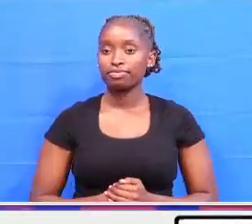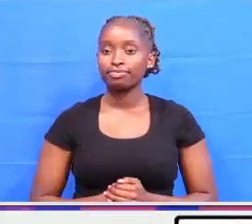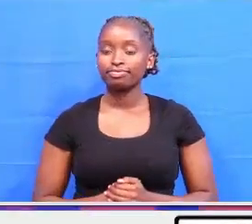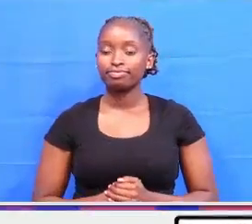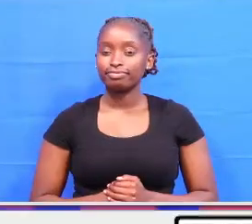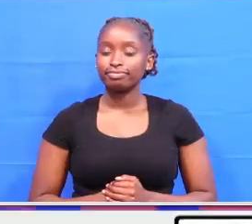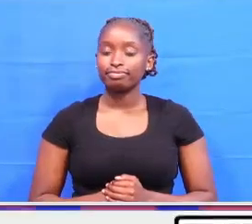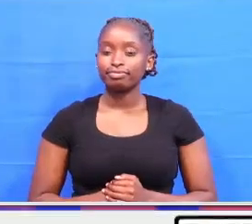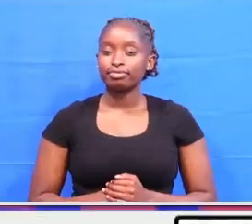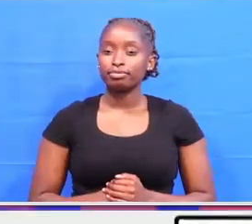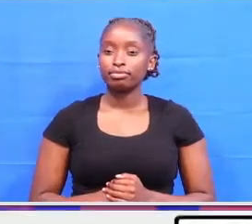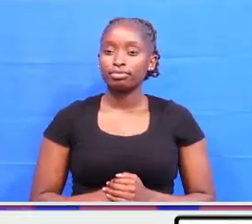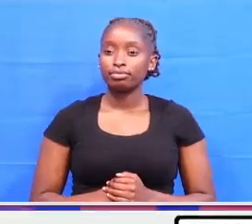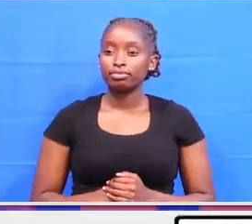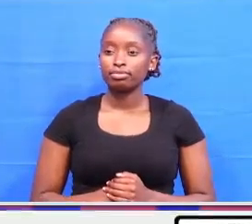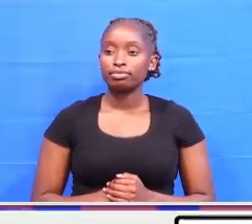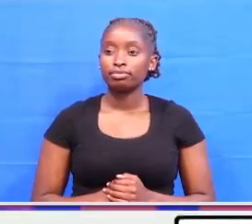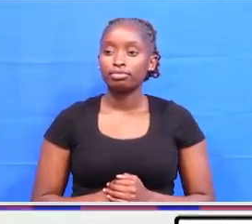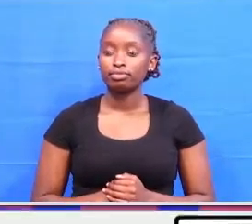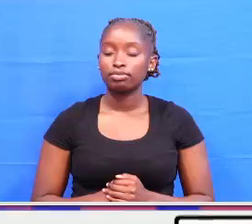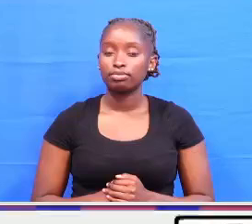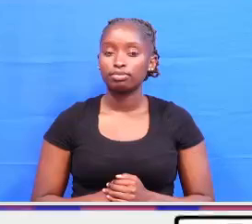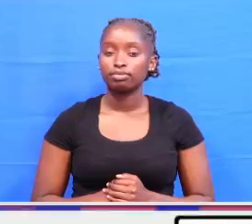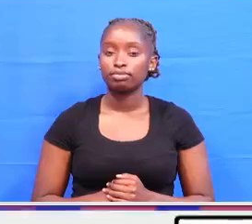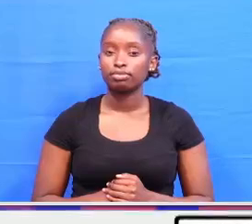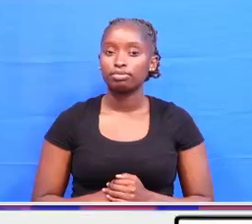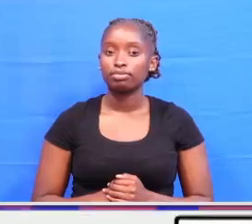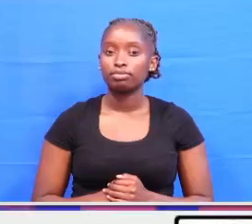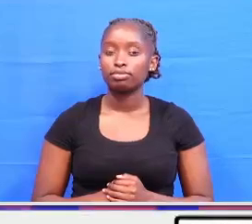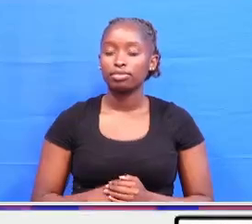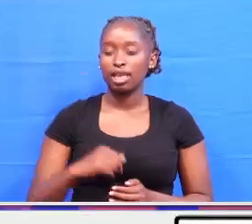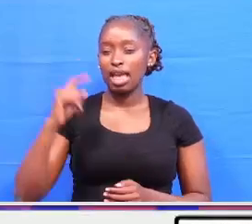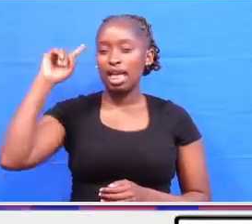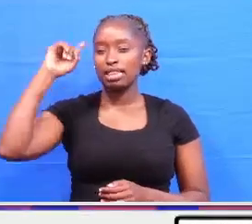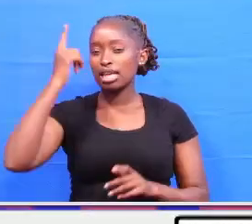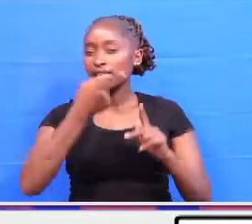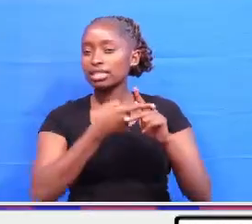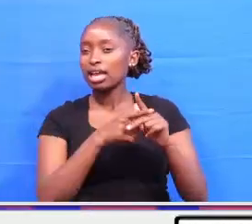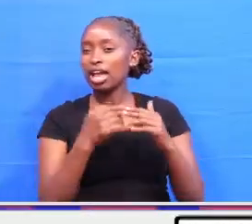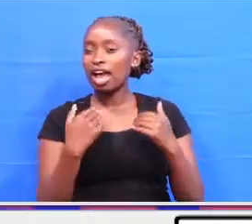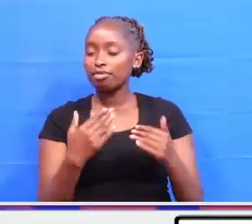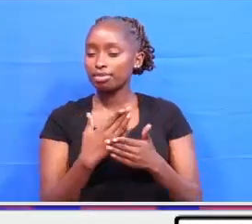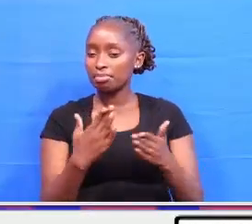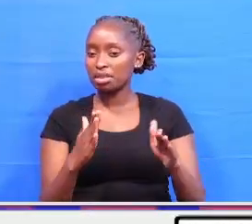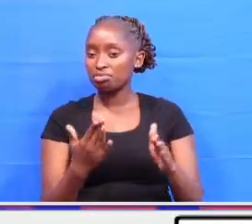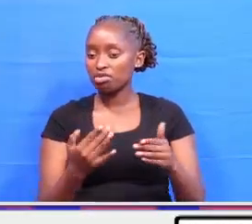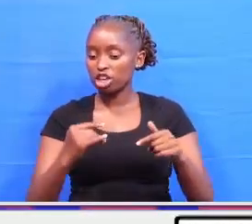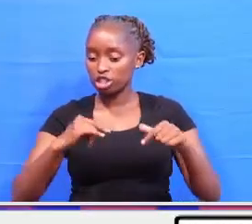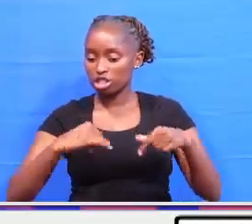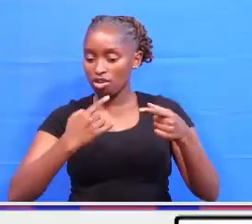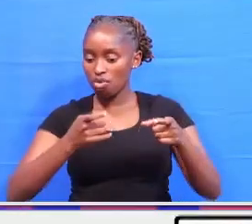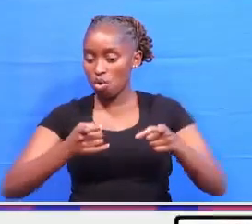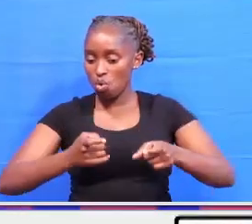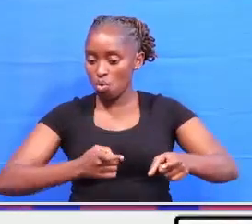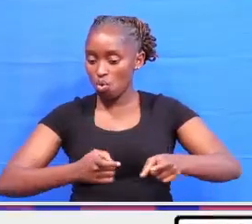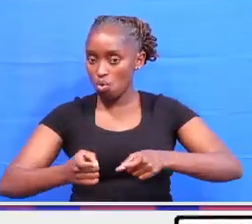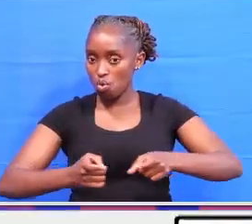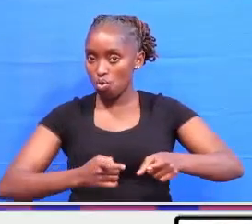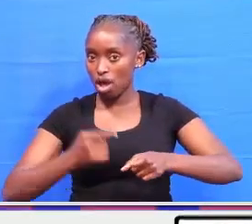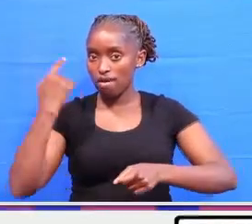I think at the beginning there was something like a self-regulation. Mm-hmm. You know, for some of